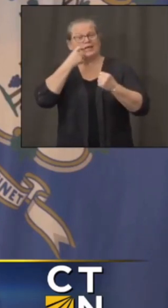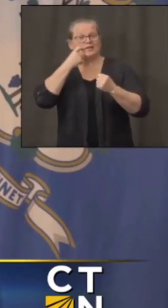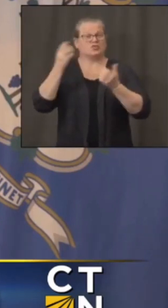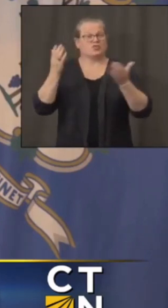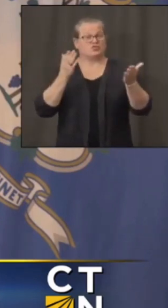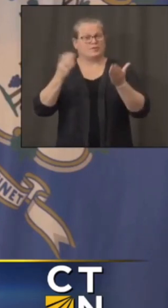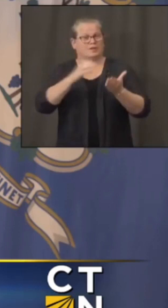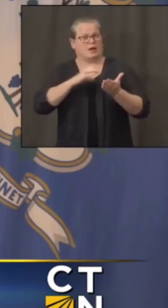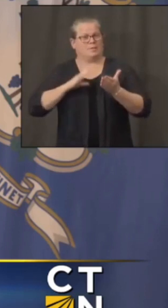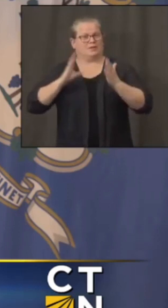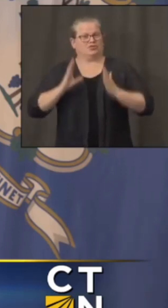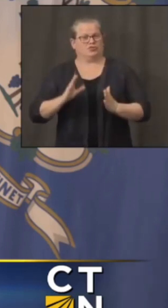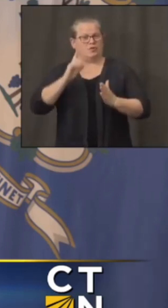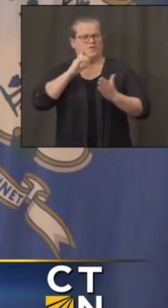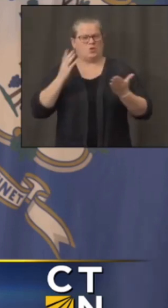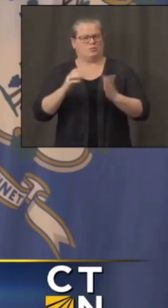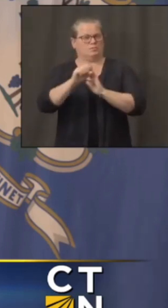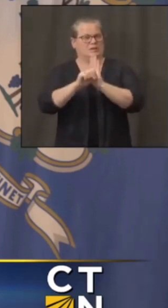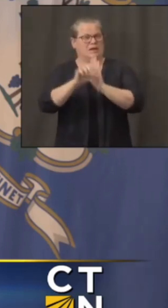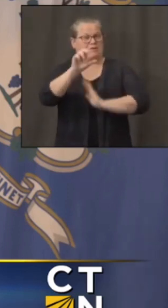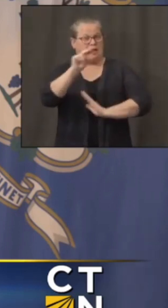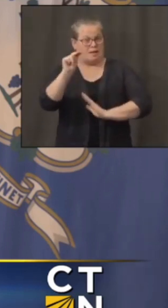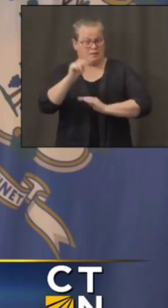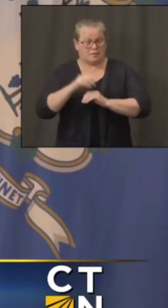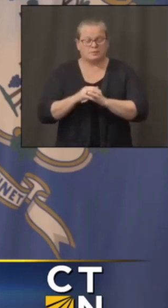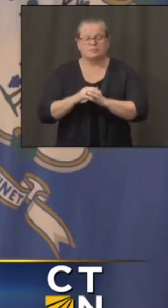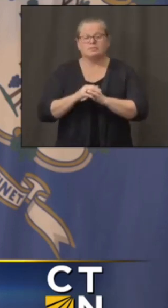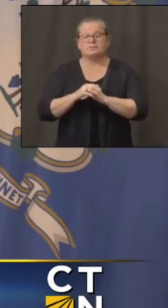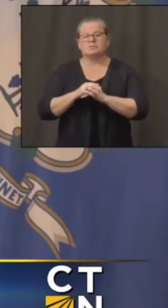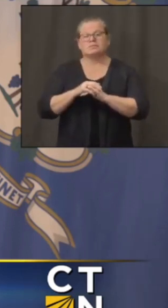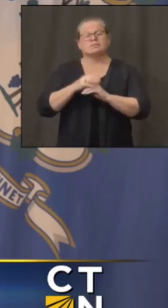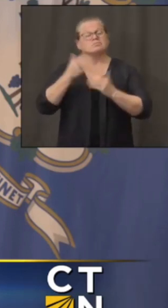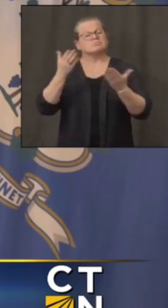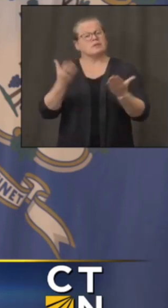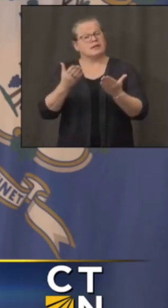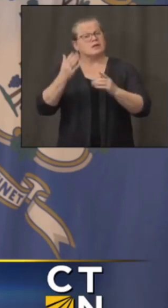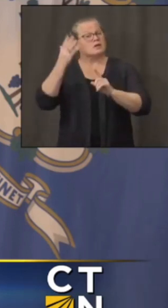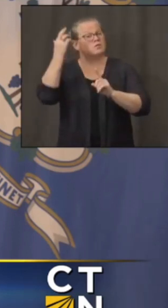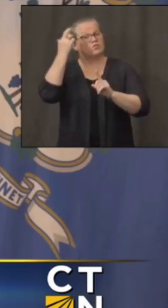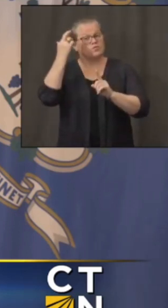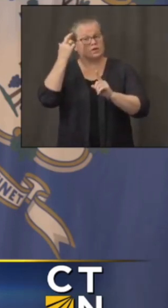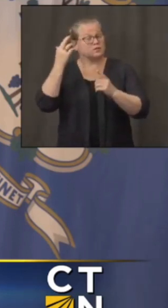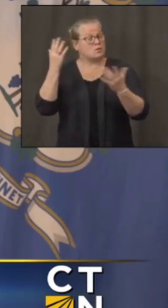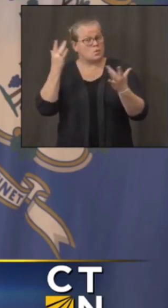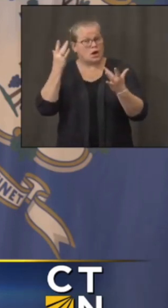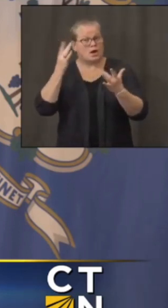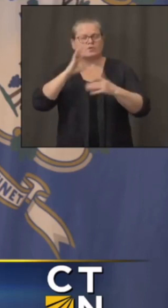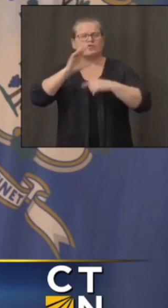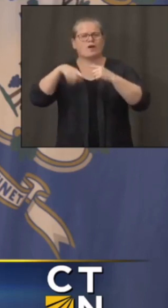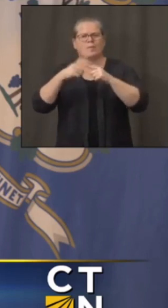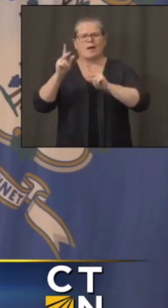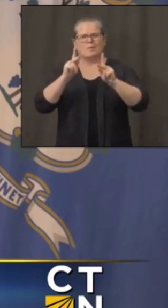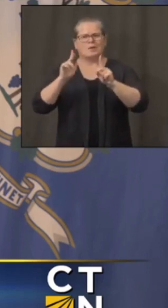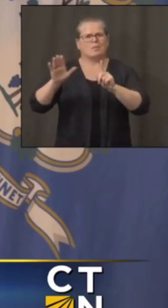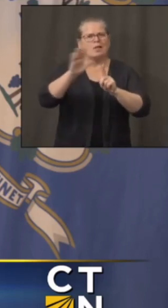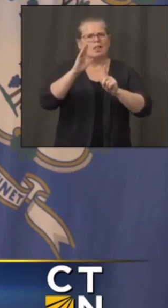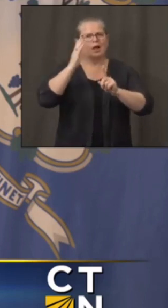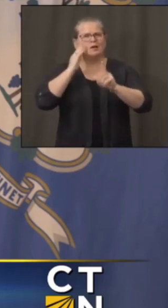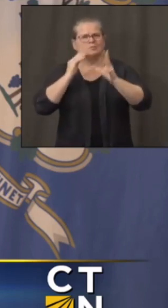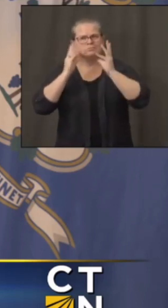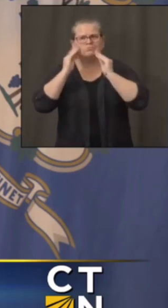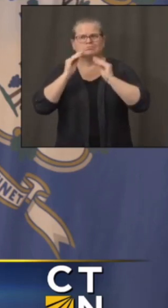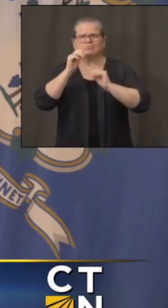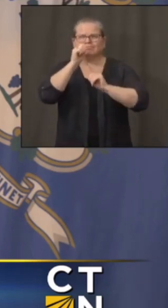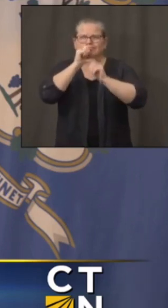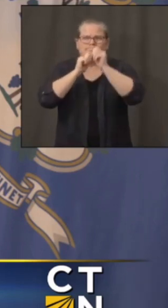for the state of Connecticut. And she's here because we're going to talk a little bit about a lot of the stresses that folks are going through